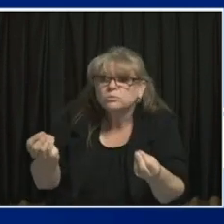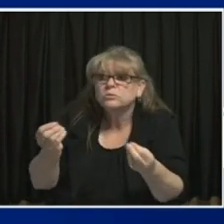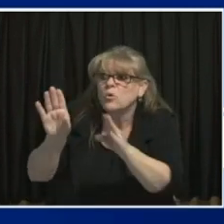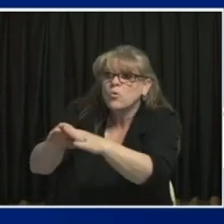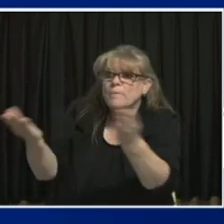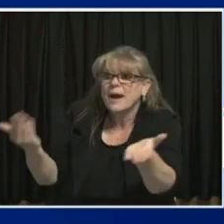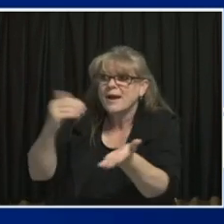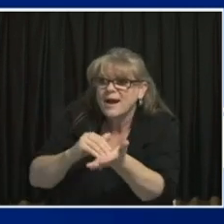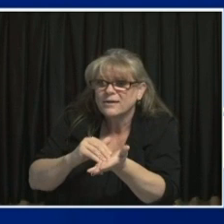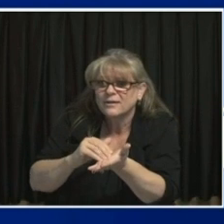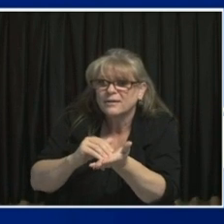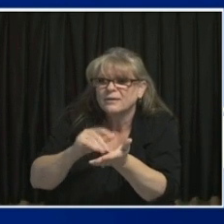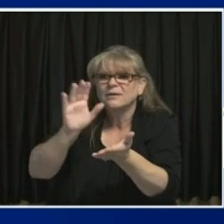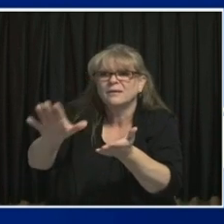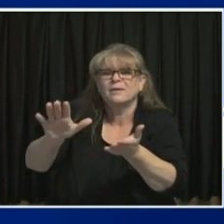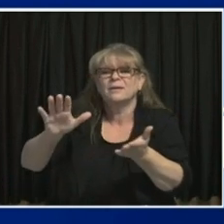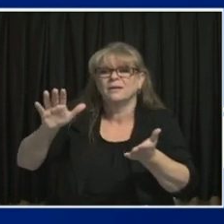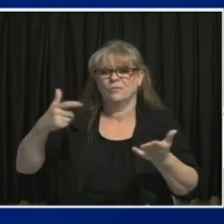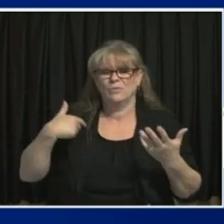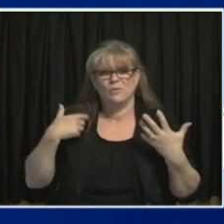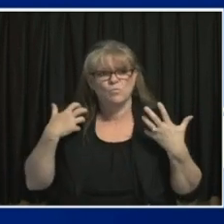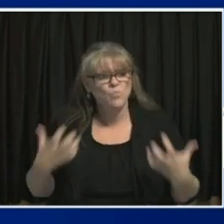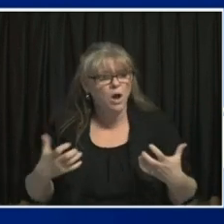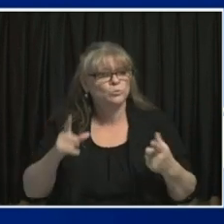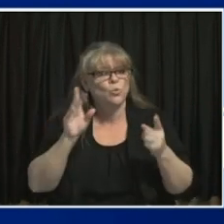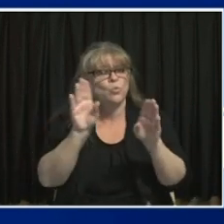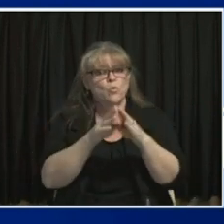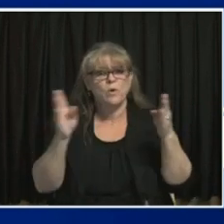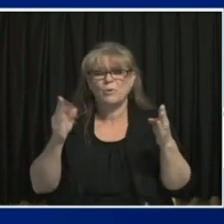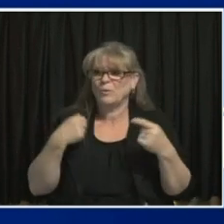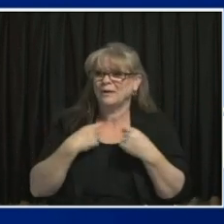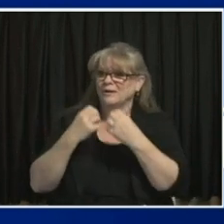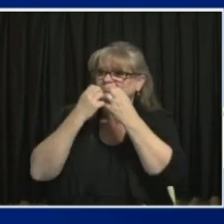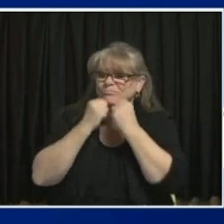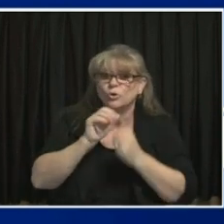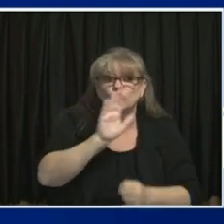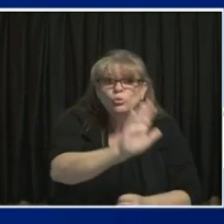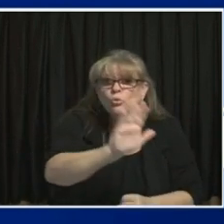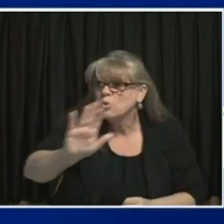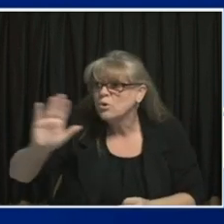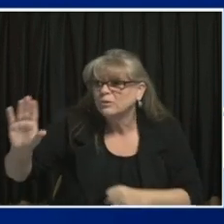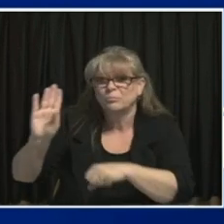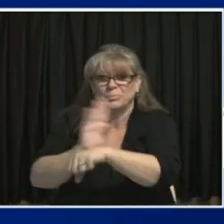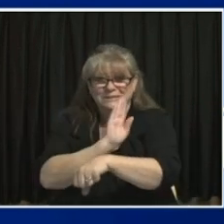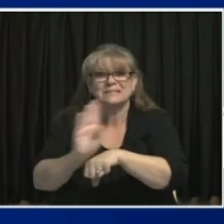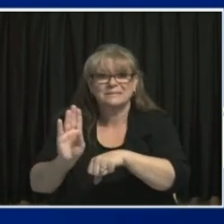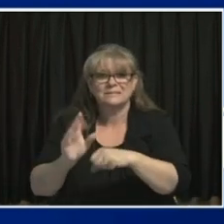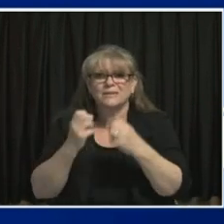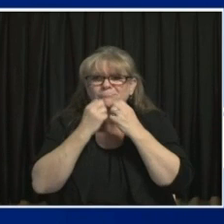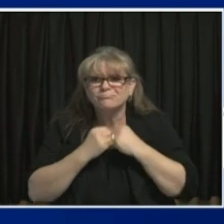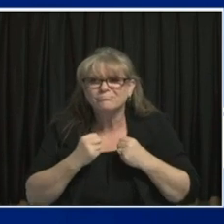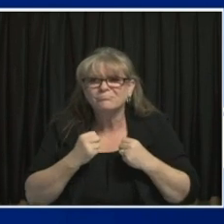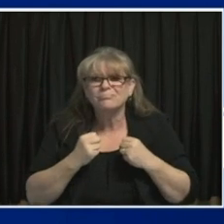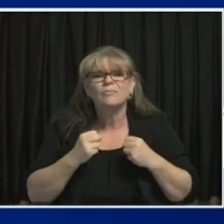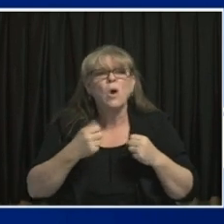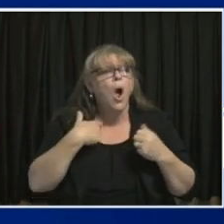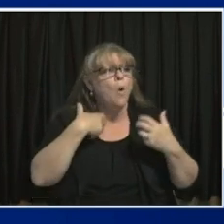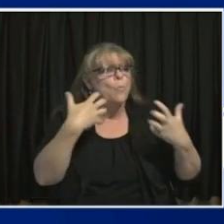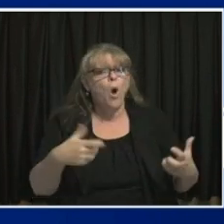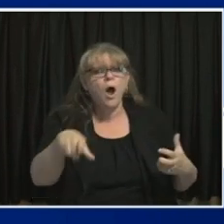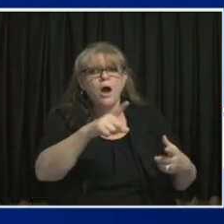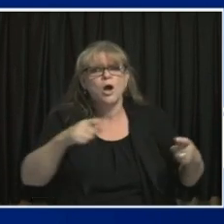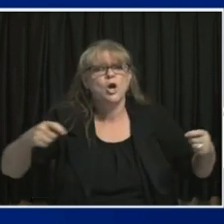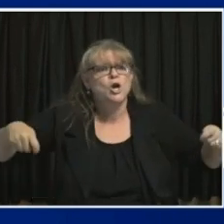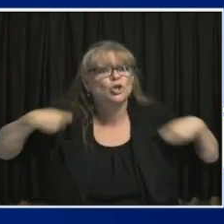care about our small businesses in our state. And we want to make sure that when gyms and restaurants and nightclubs can open, that we still